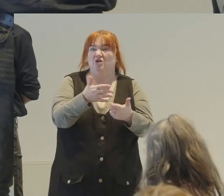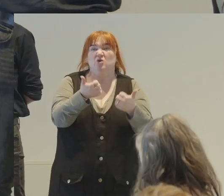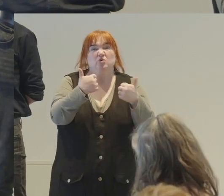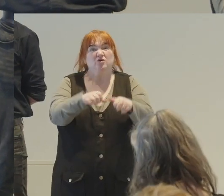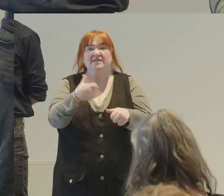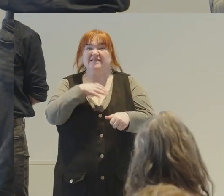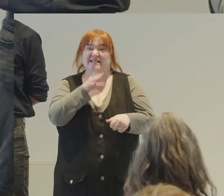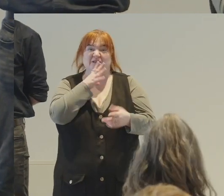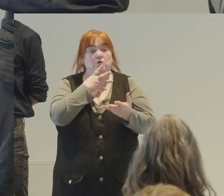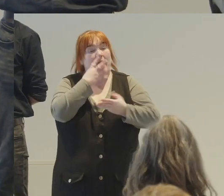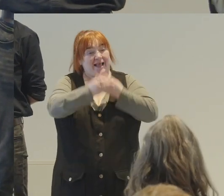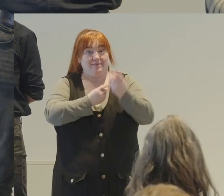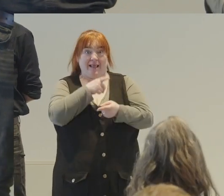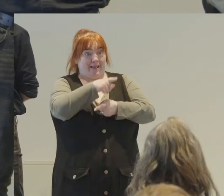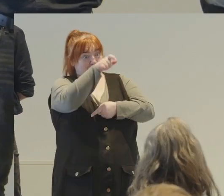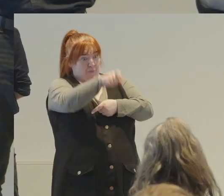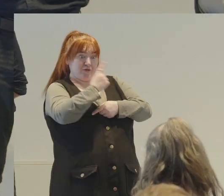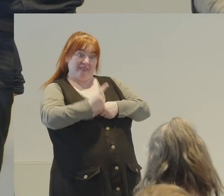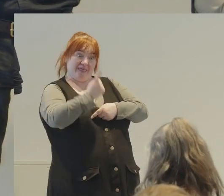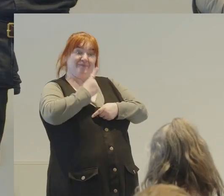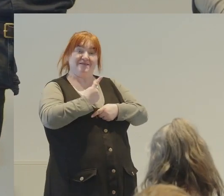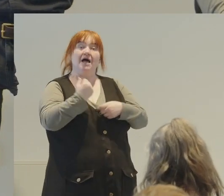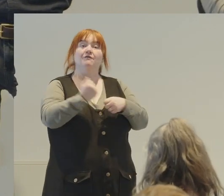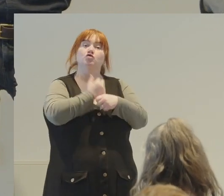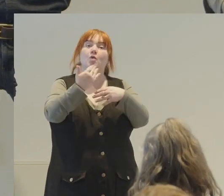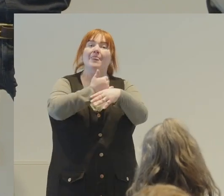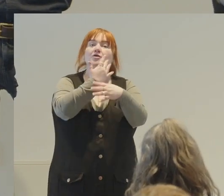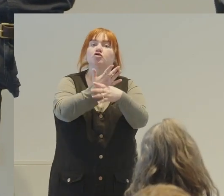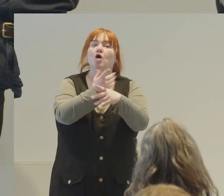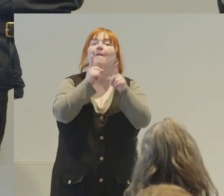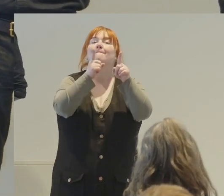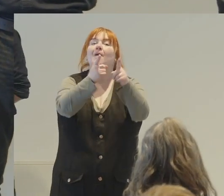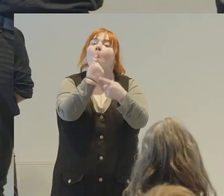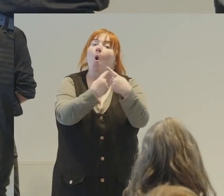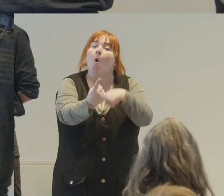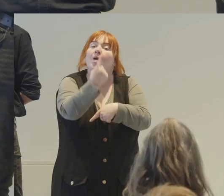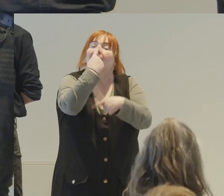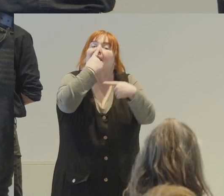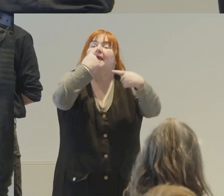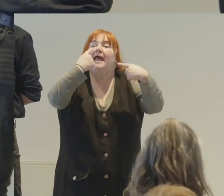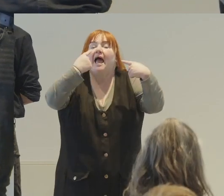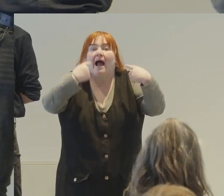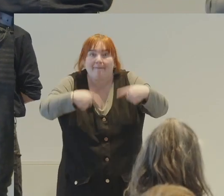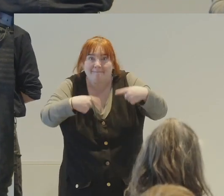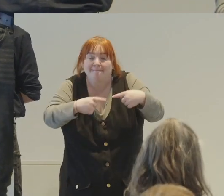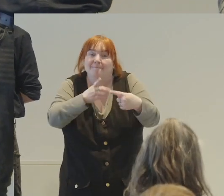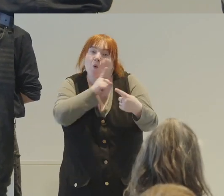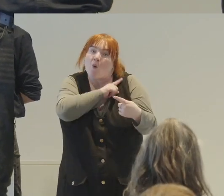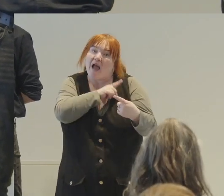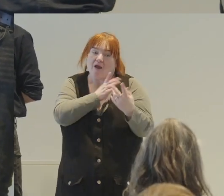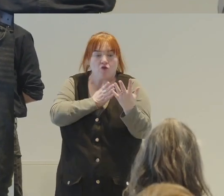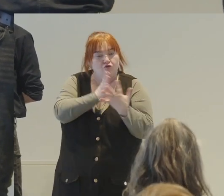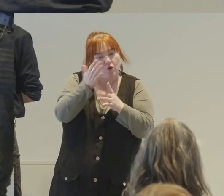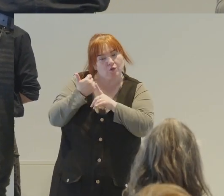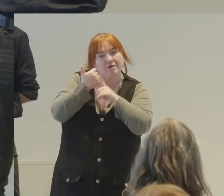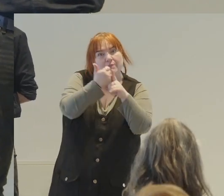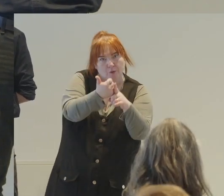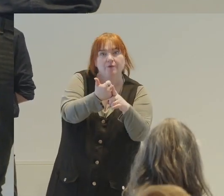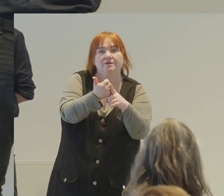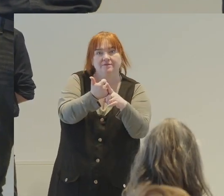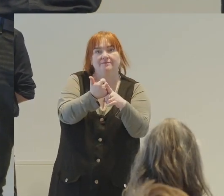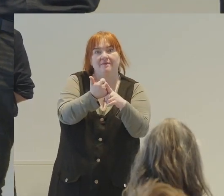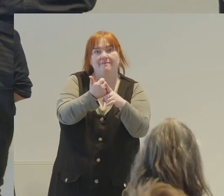that person is doing the job because they are supported. So it's easier to argue it if you're a charity, but you can be a